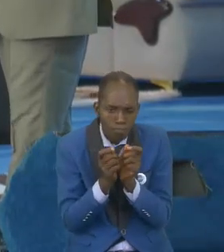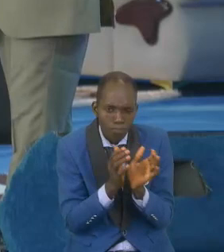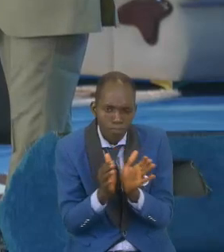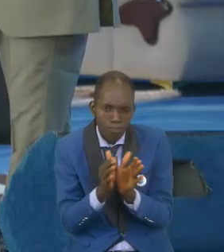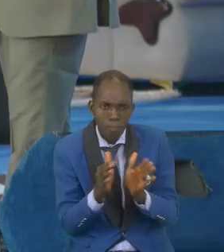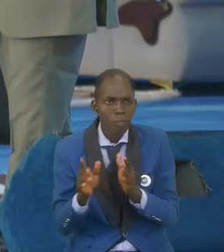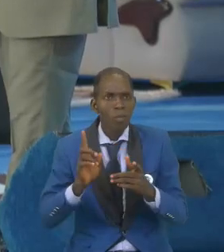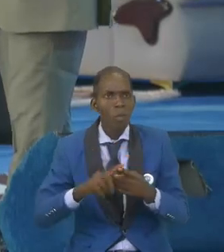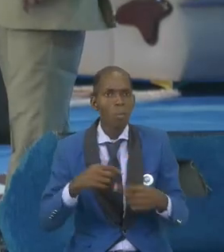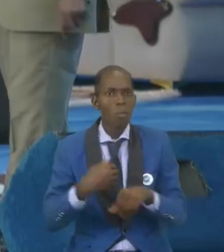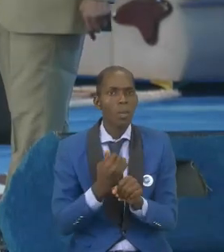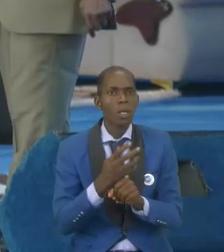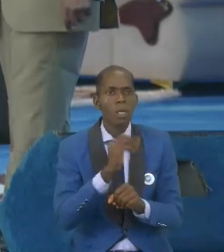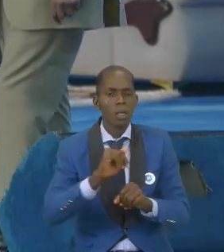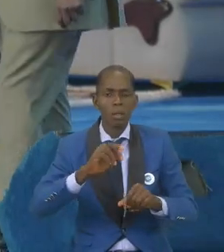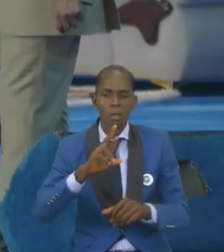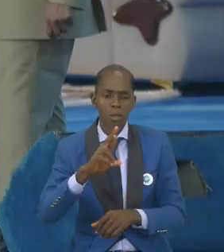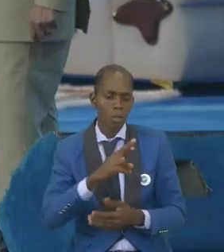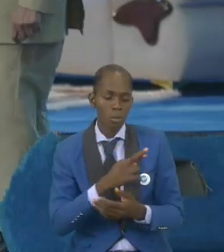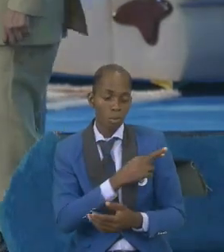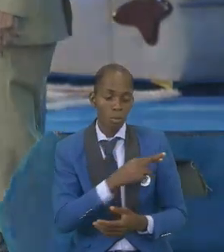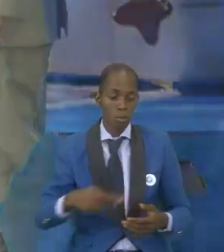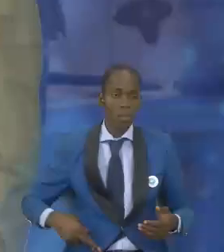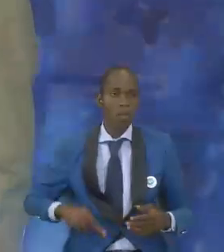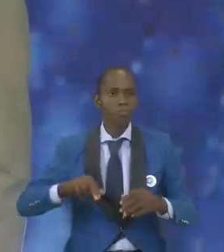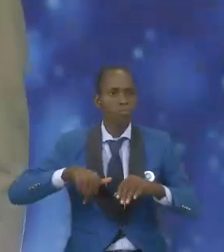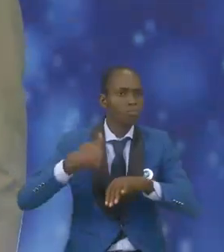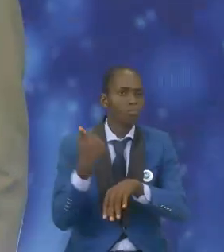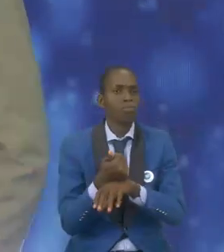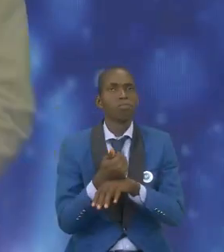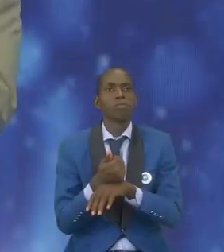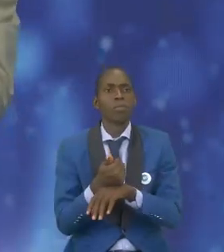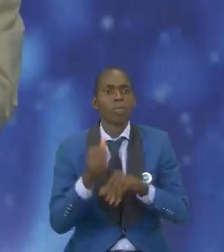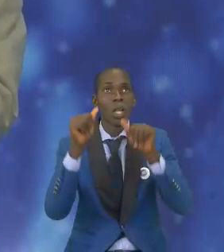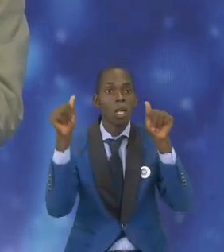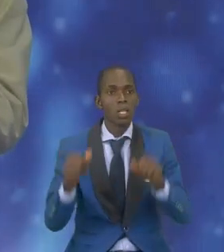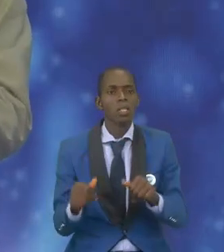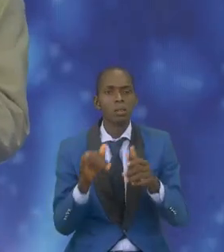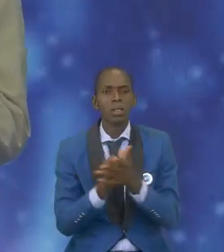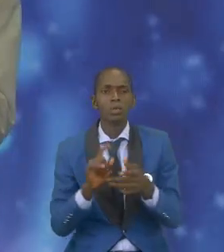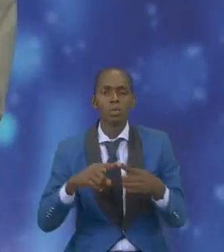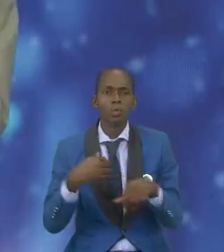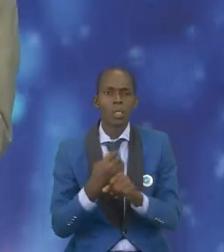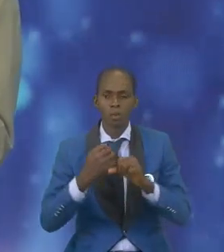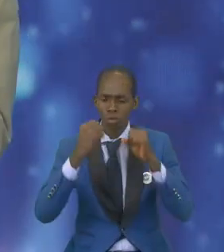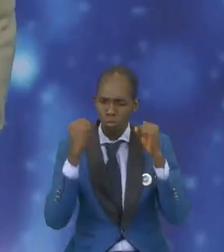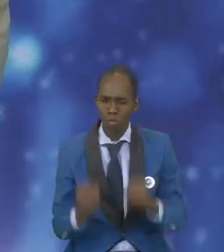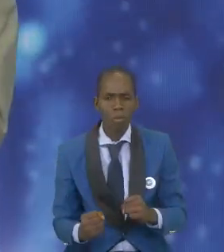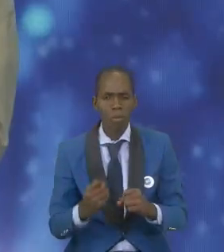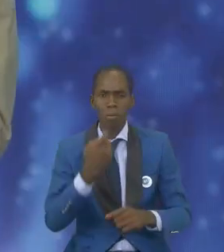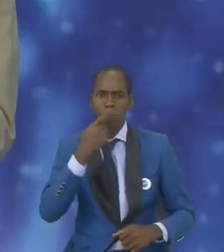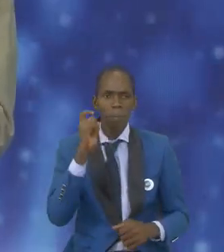royal statute and to make a firm decree that whosoever shall ask